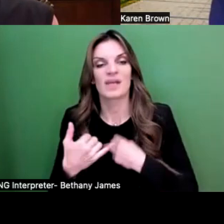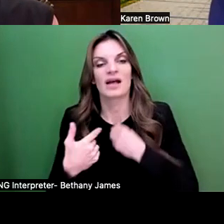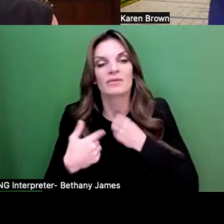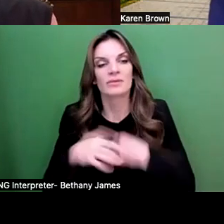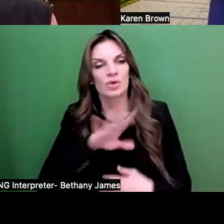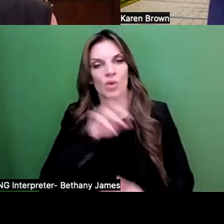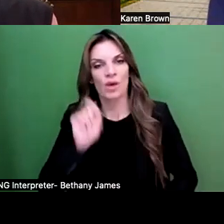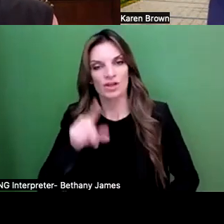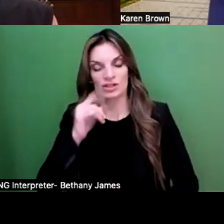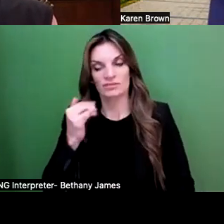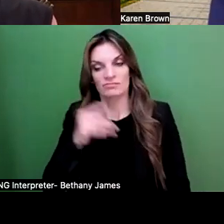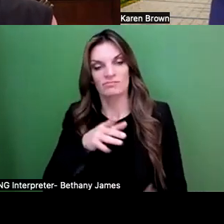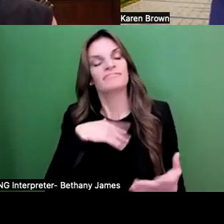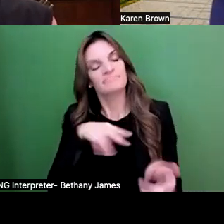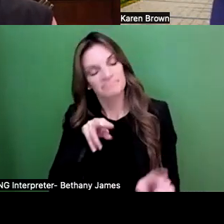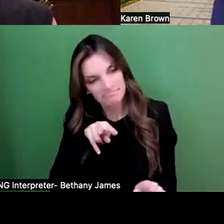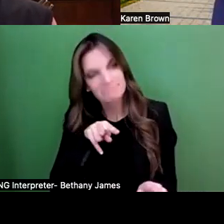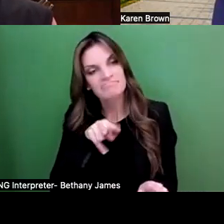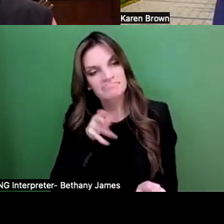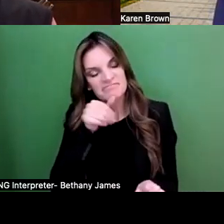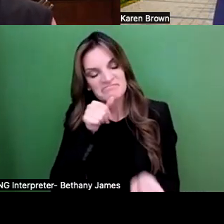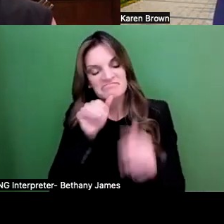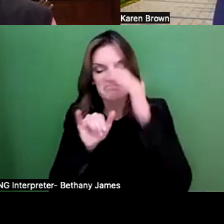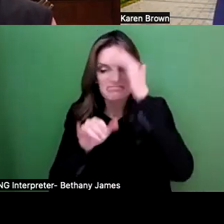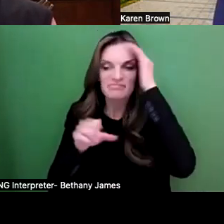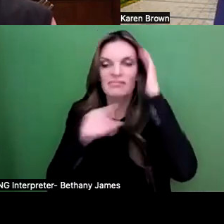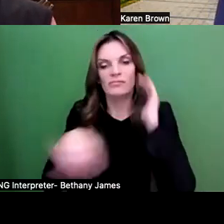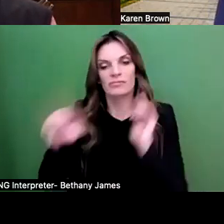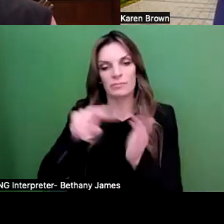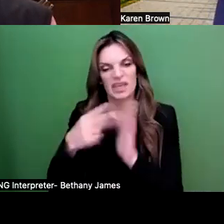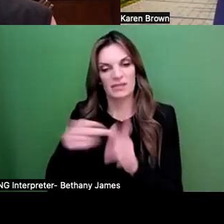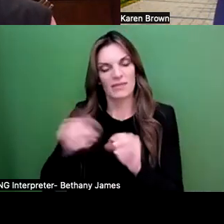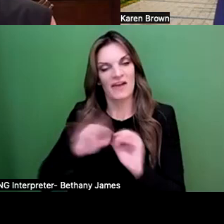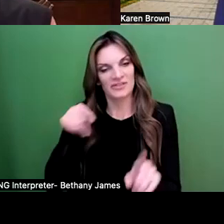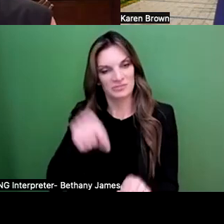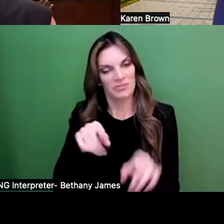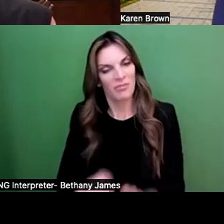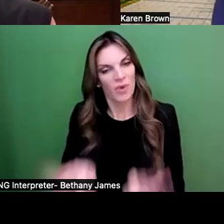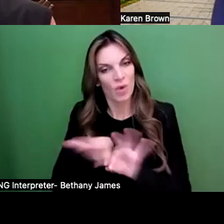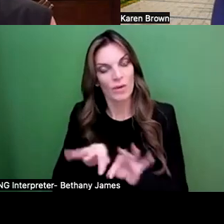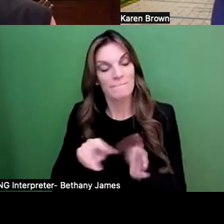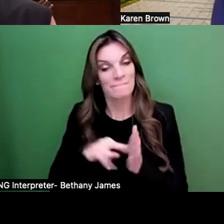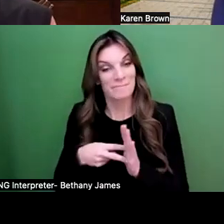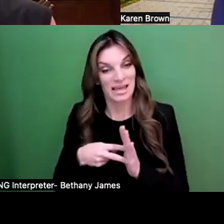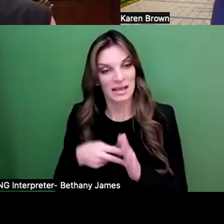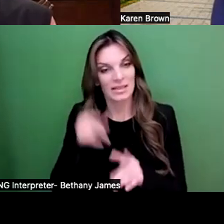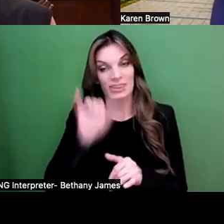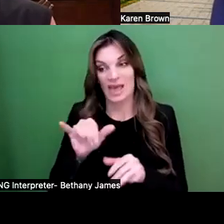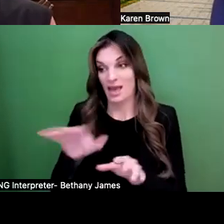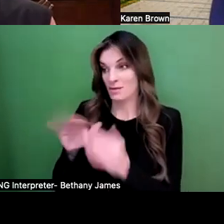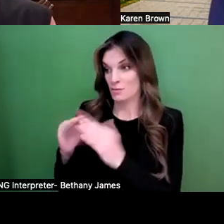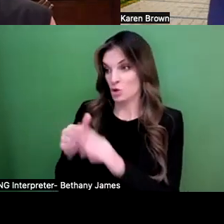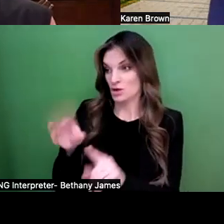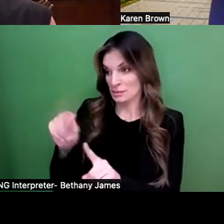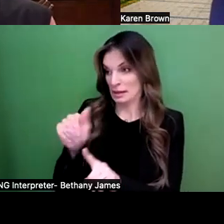it's important to people, we should look into having more representation from that community to help us